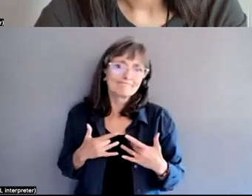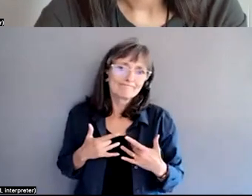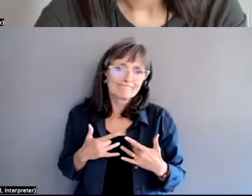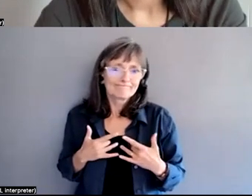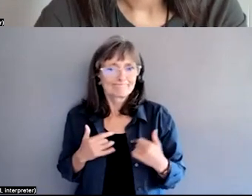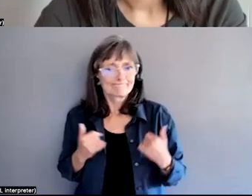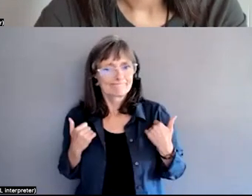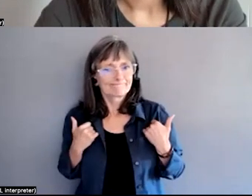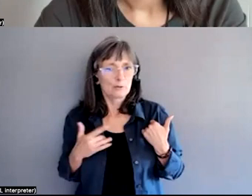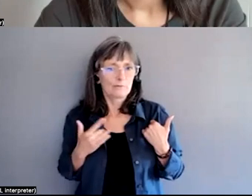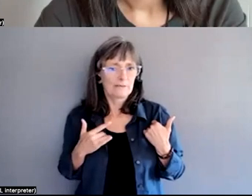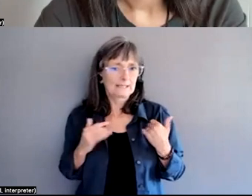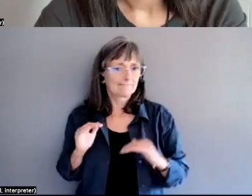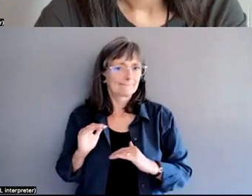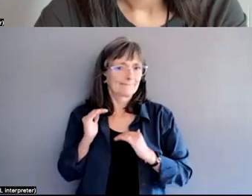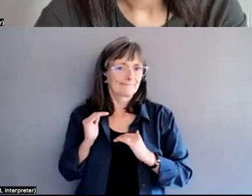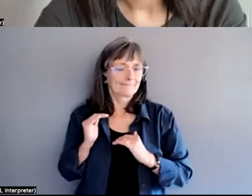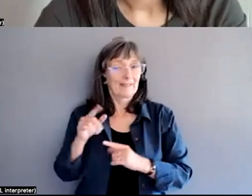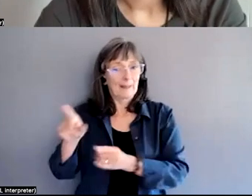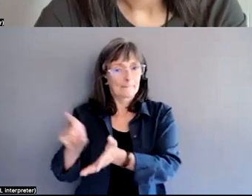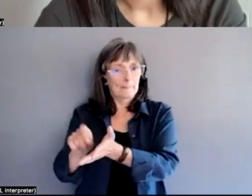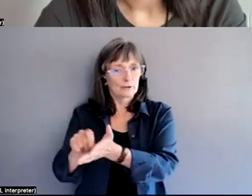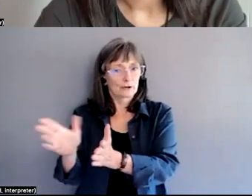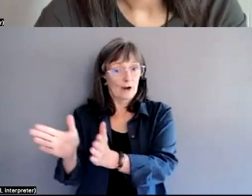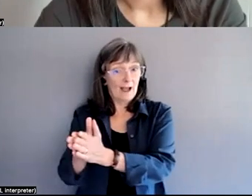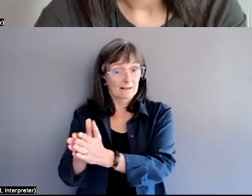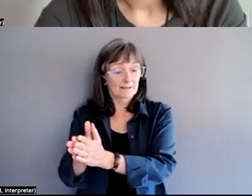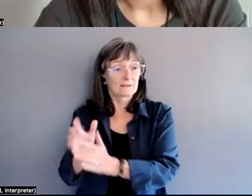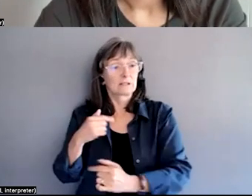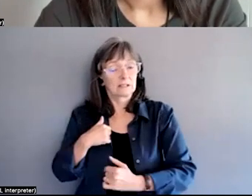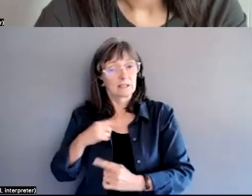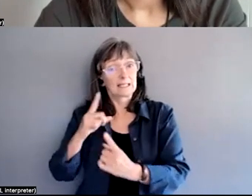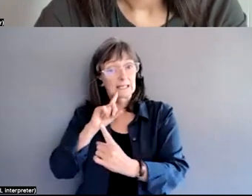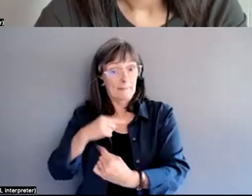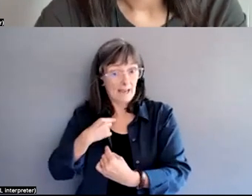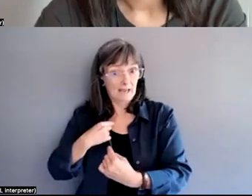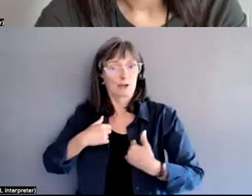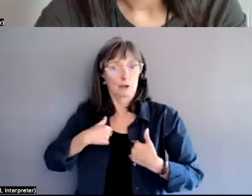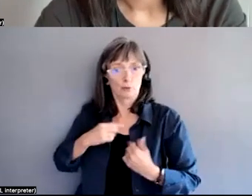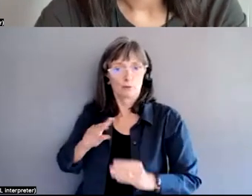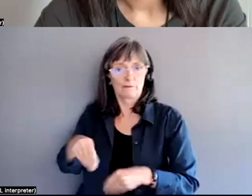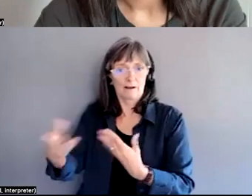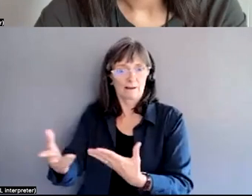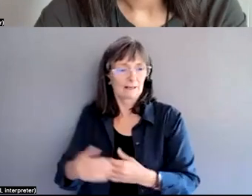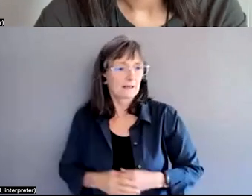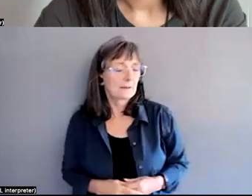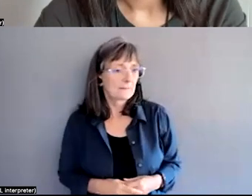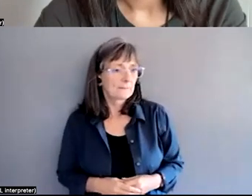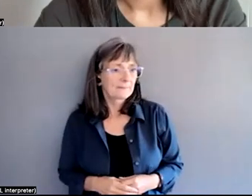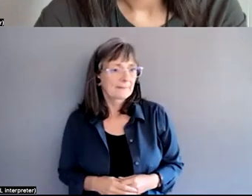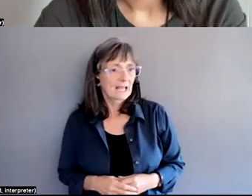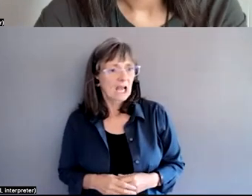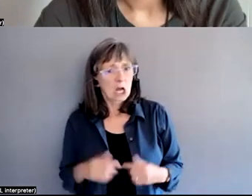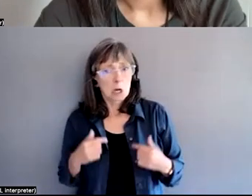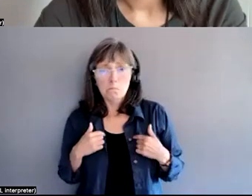is restricted by what the press wants or demands? Oh, I mean, I never compromise.